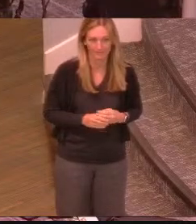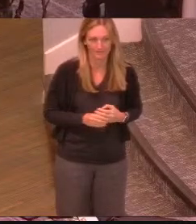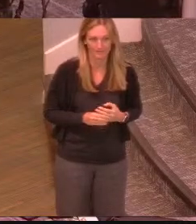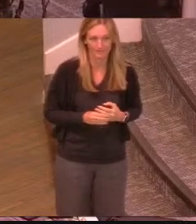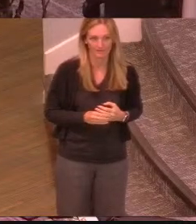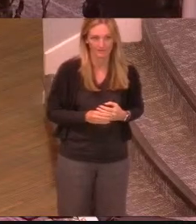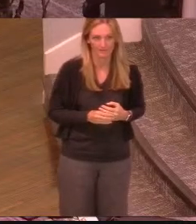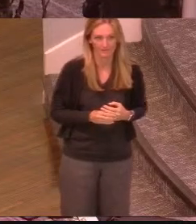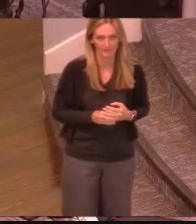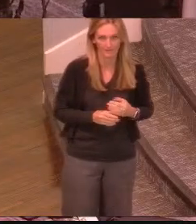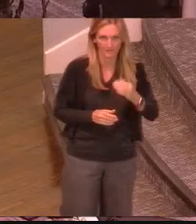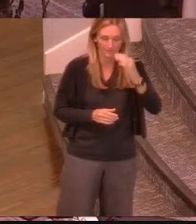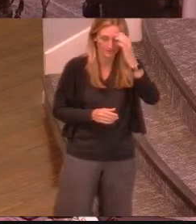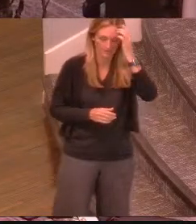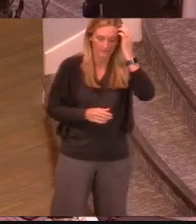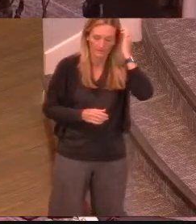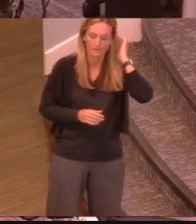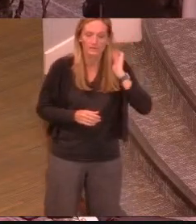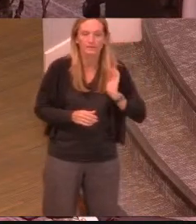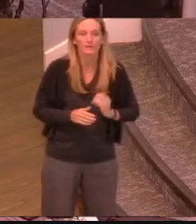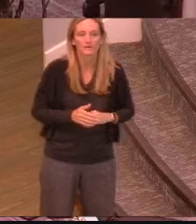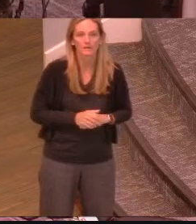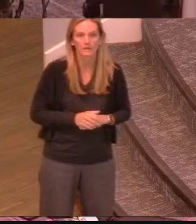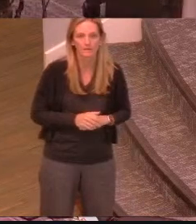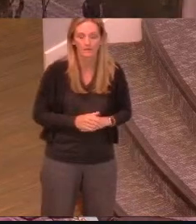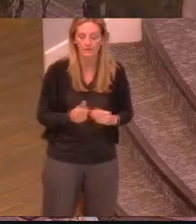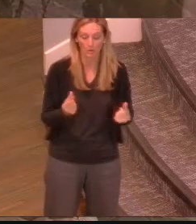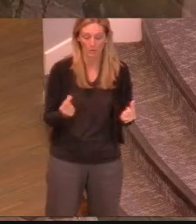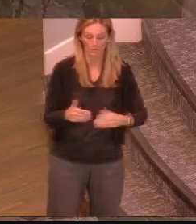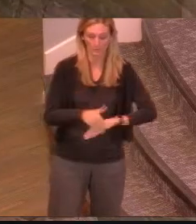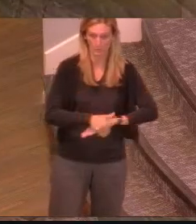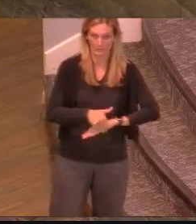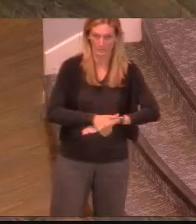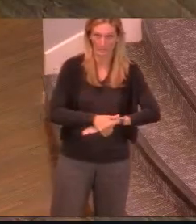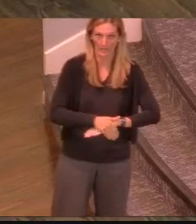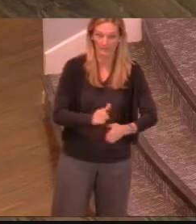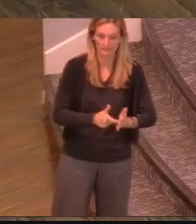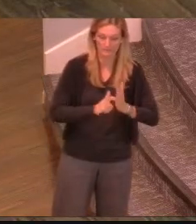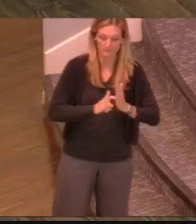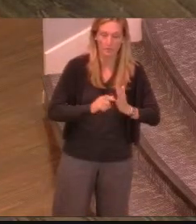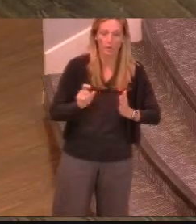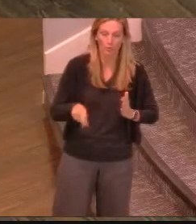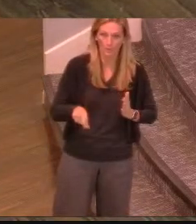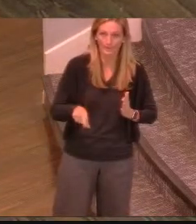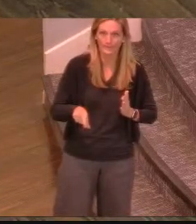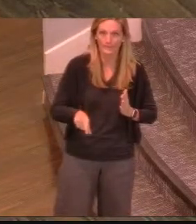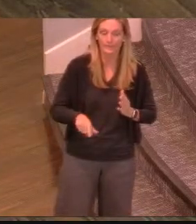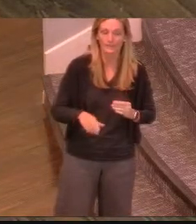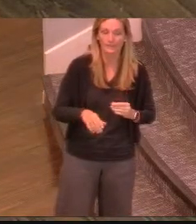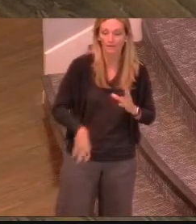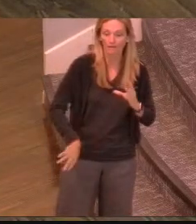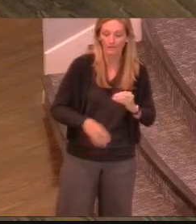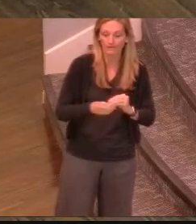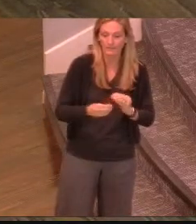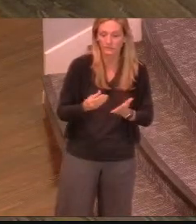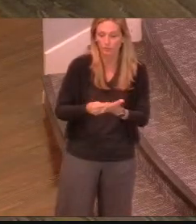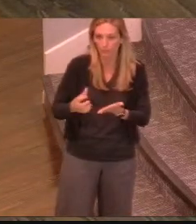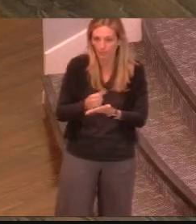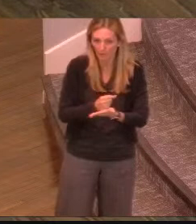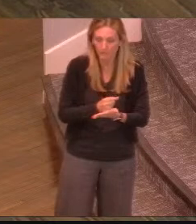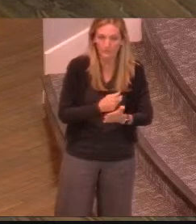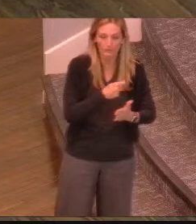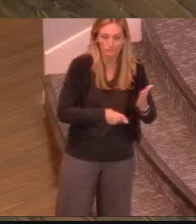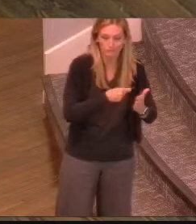So the action that's needed tonight is to actually amend our budget to account for the additional revenues and the additional expenditures as a